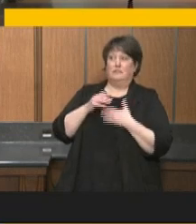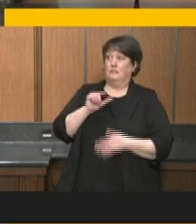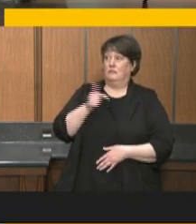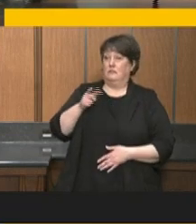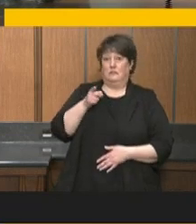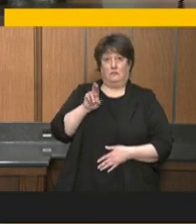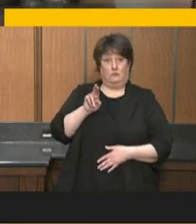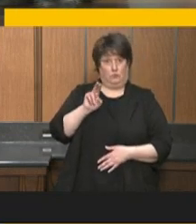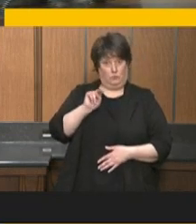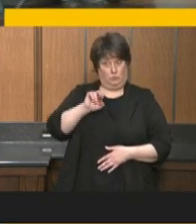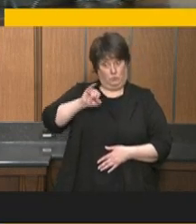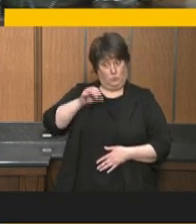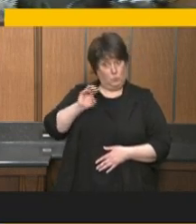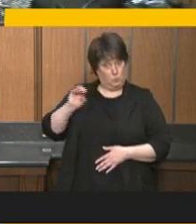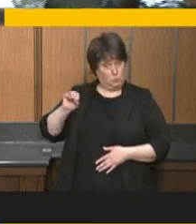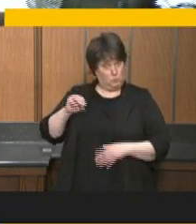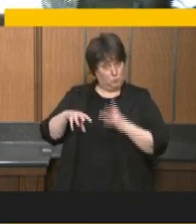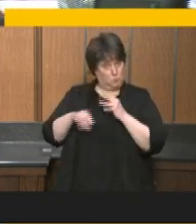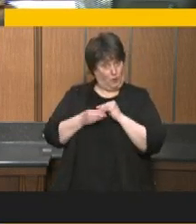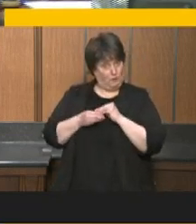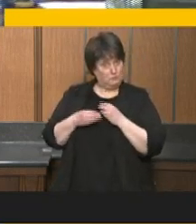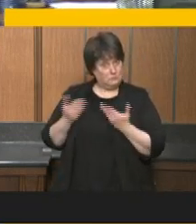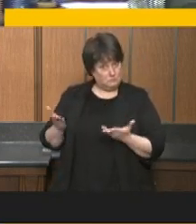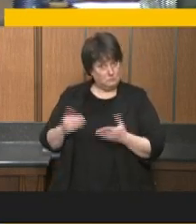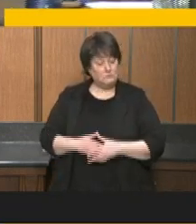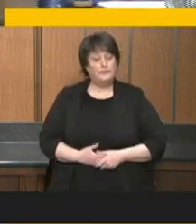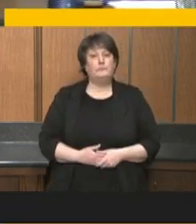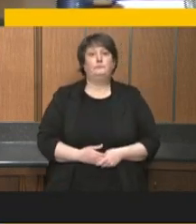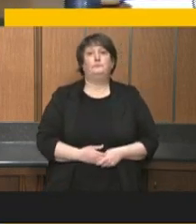que vous avez quelque chose à ajouter? Dr. Nu, do you have anything to add?